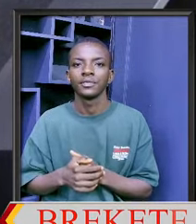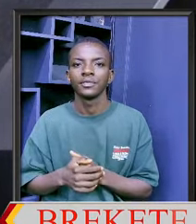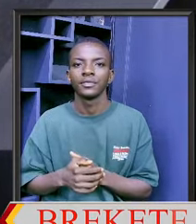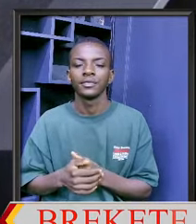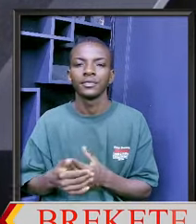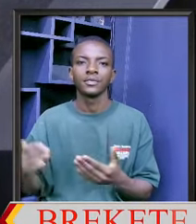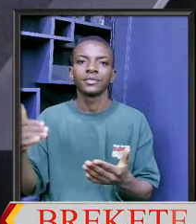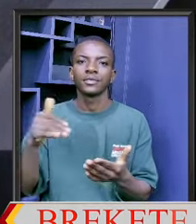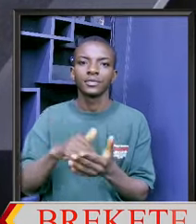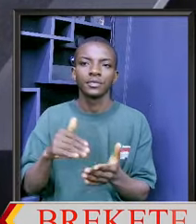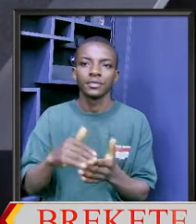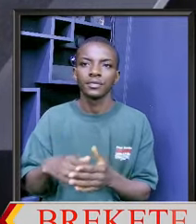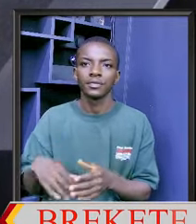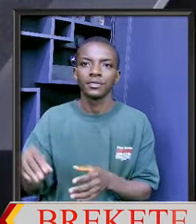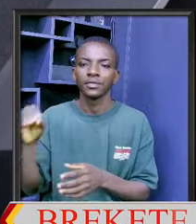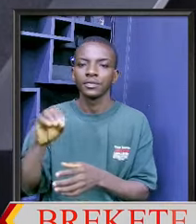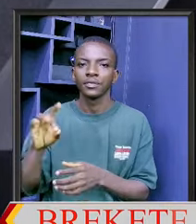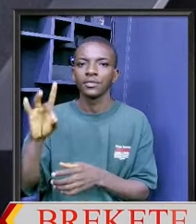081-00-78-54-96. I repeat that.